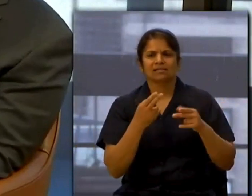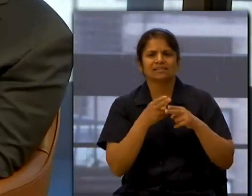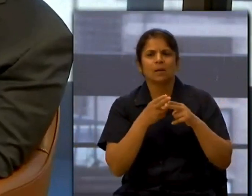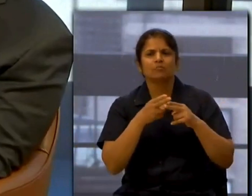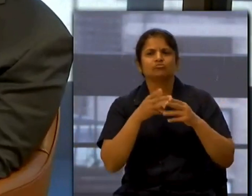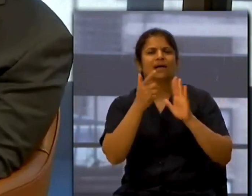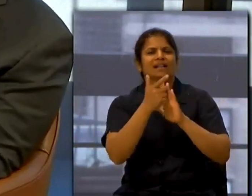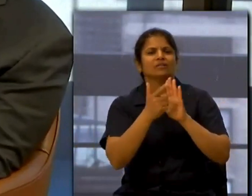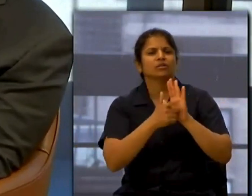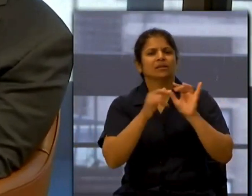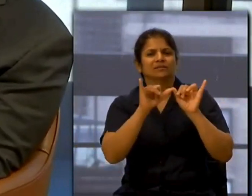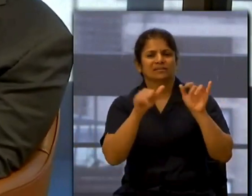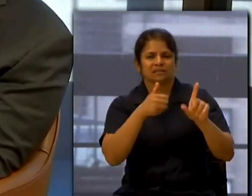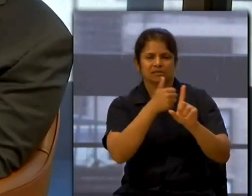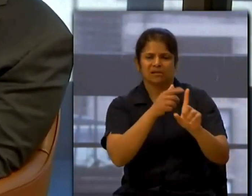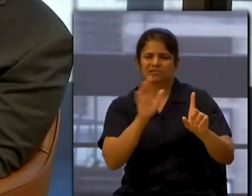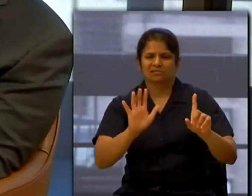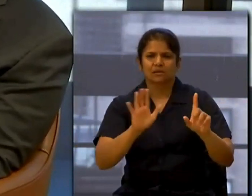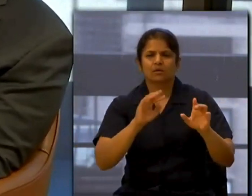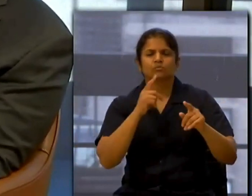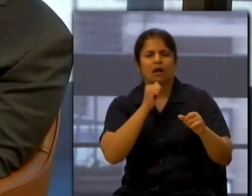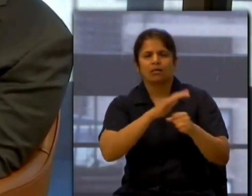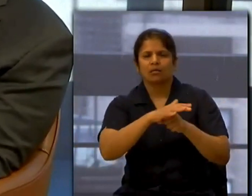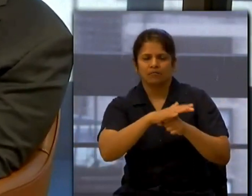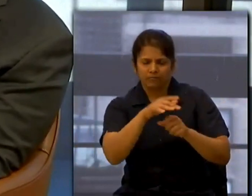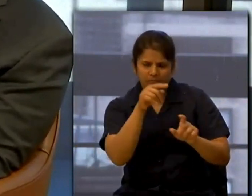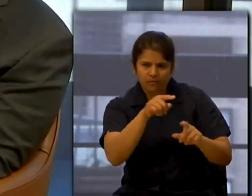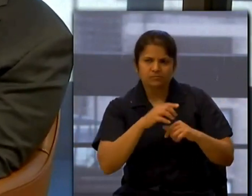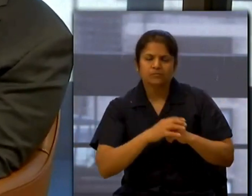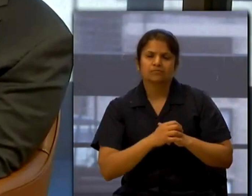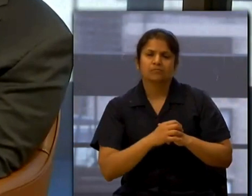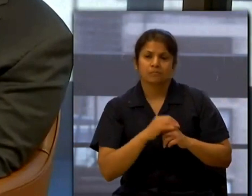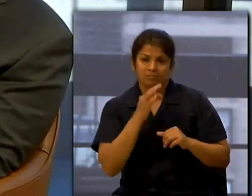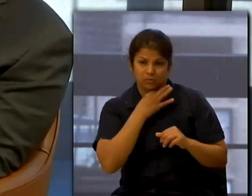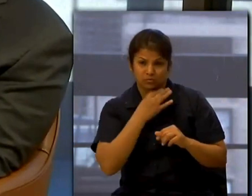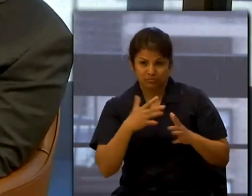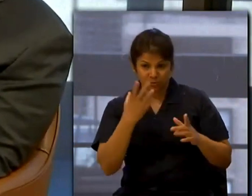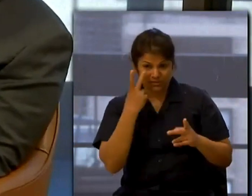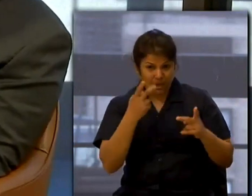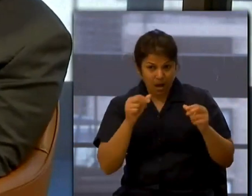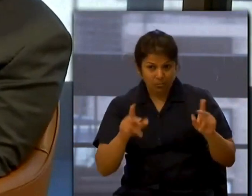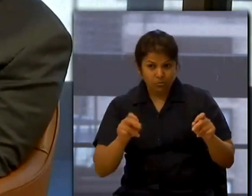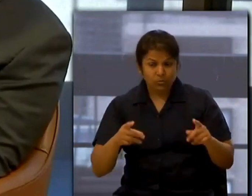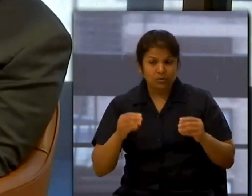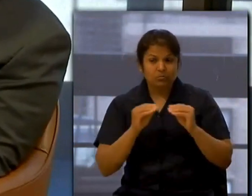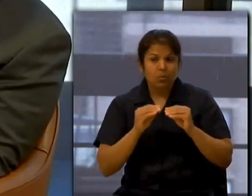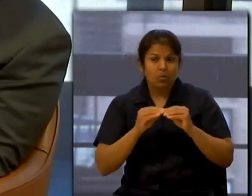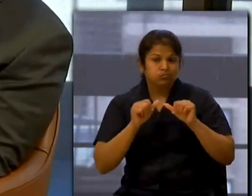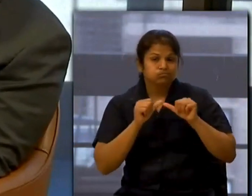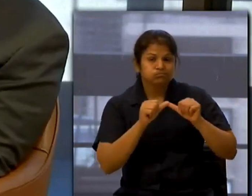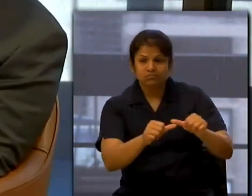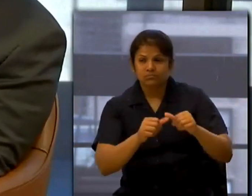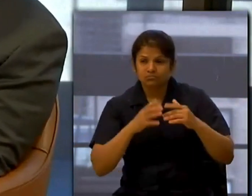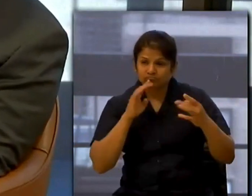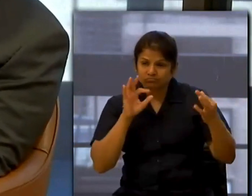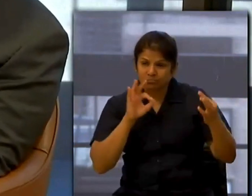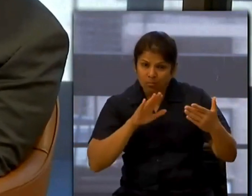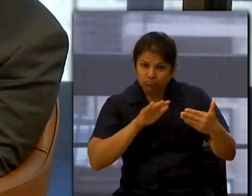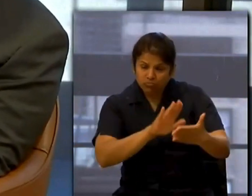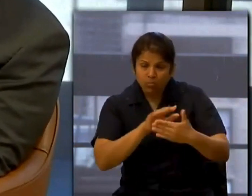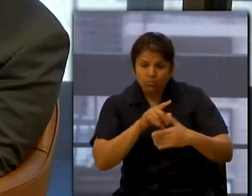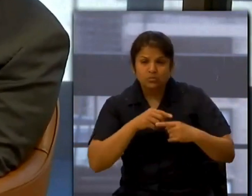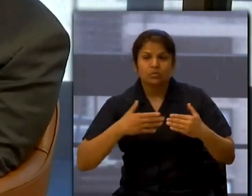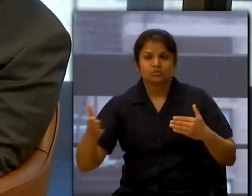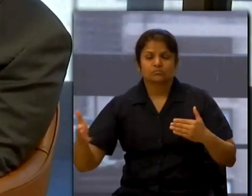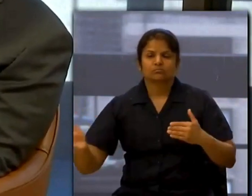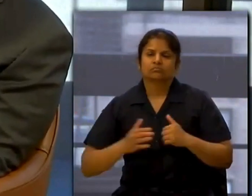you see opportunities for a more systemic approach on the horizon? And in the meantime, how effective is the patchwork that we have